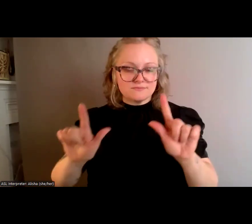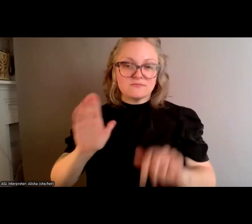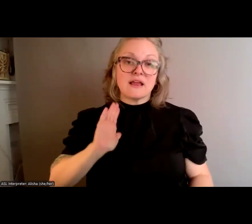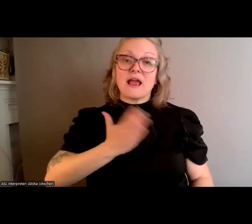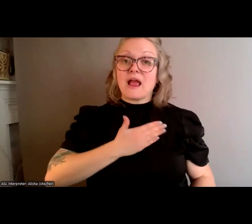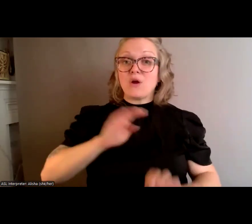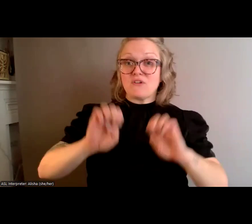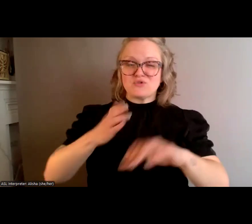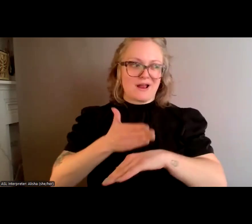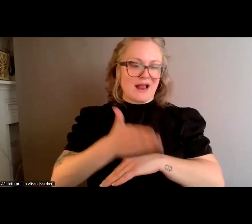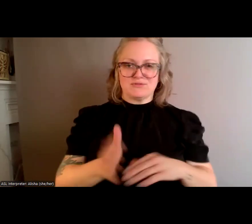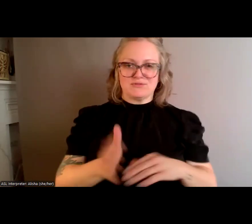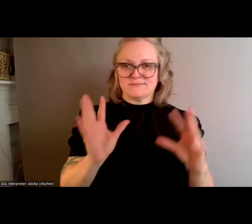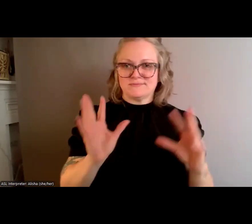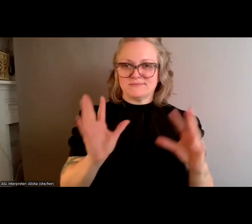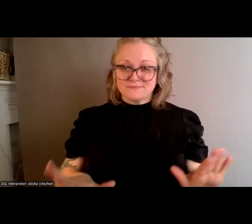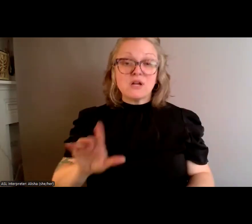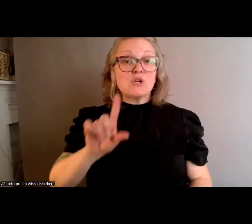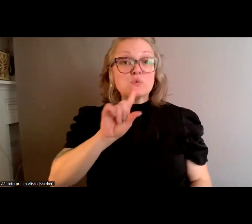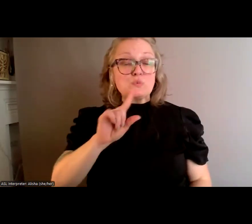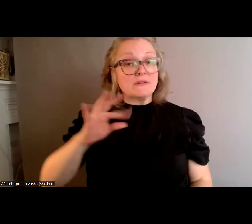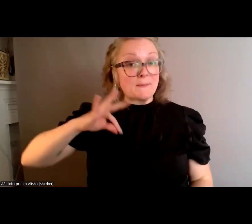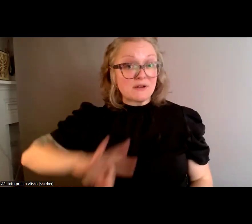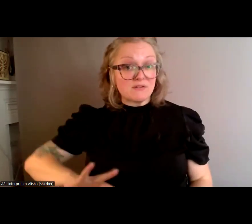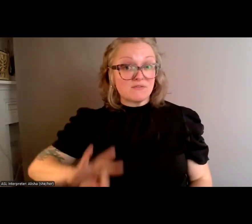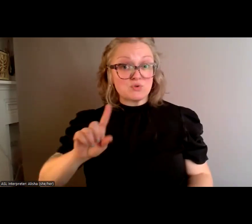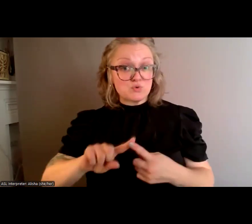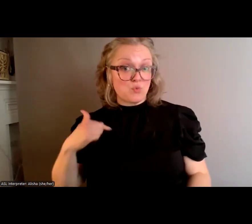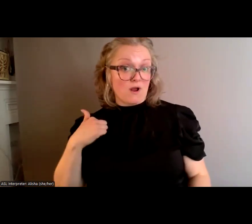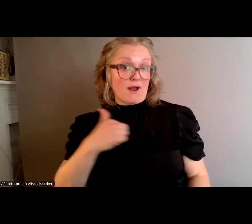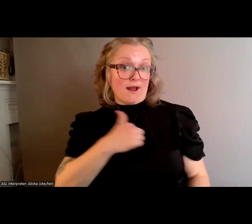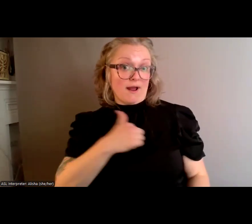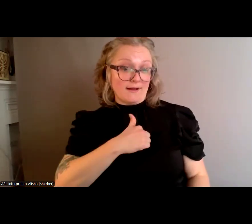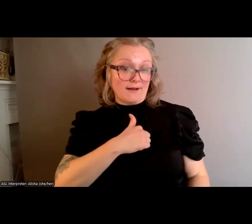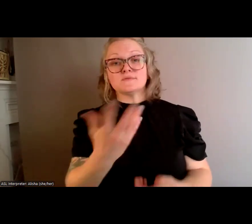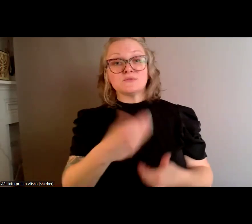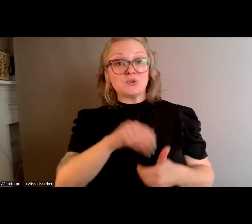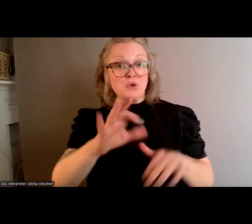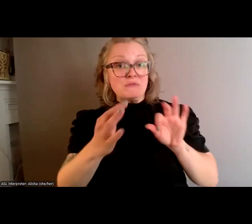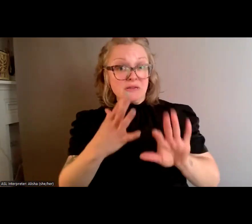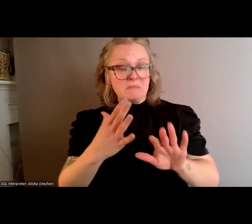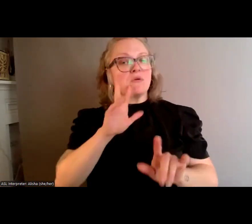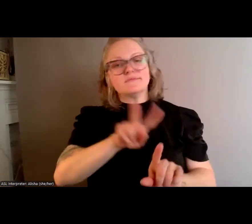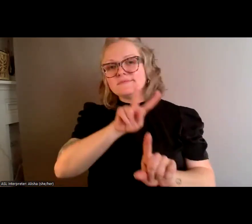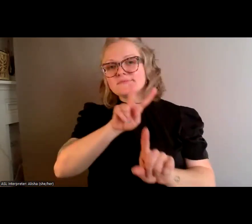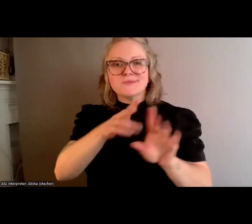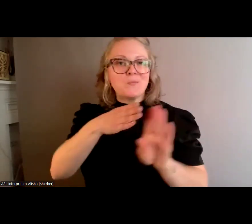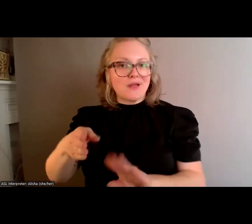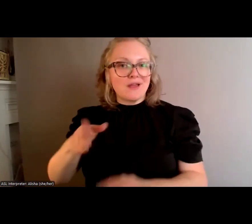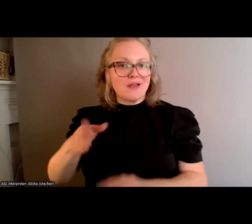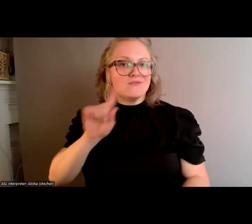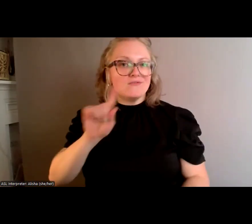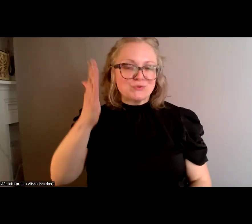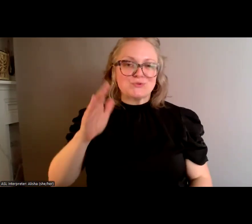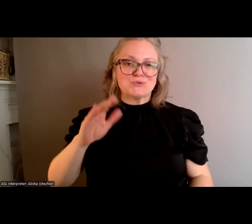the seminar. It is really helpful as we plan for upcoming webinars. The title of